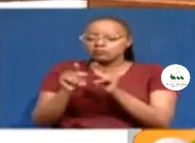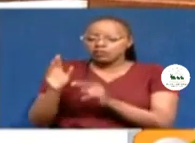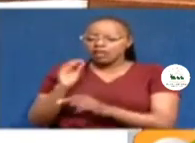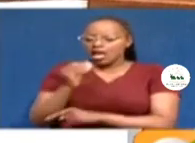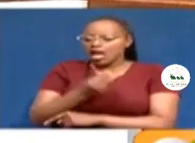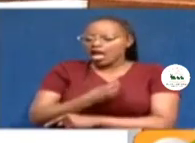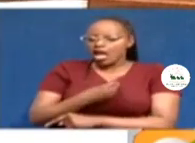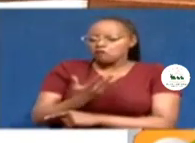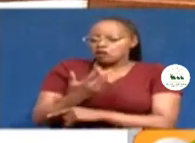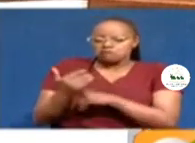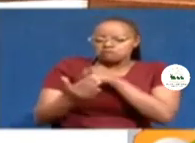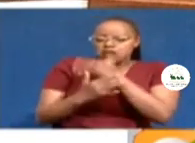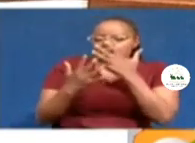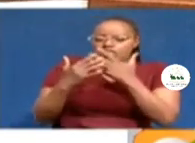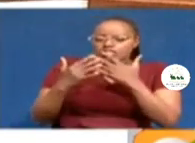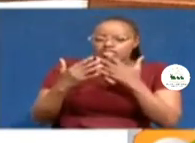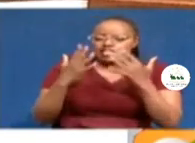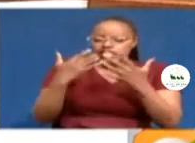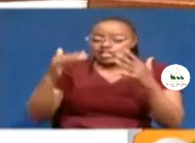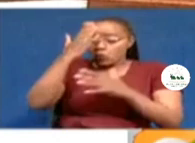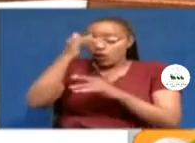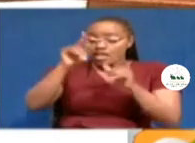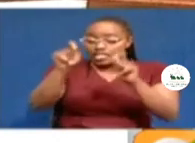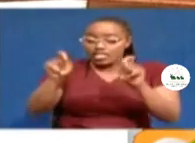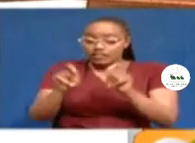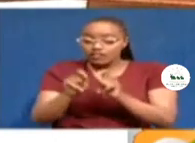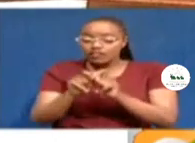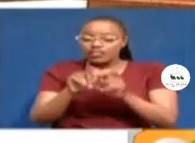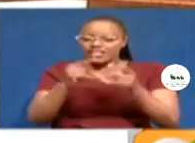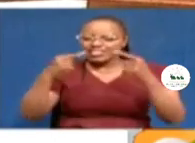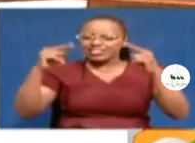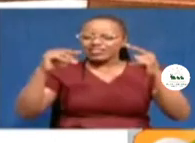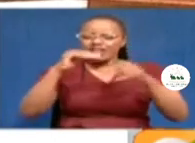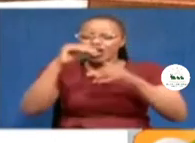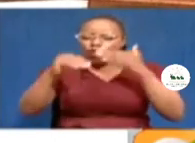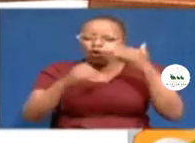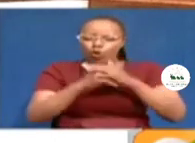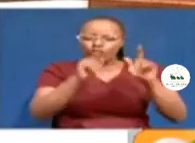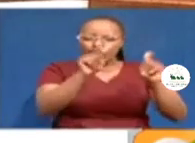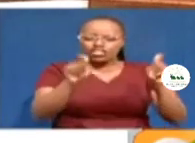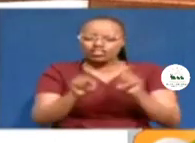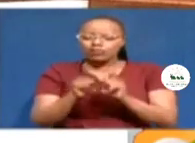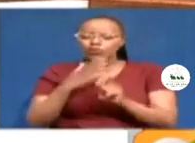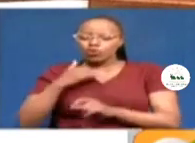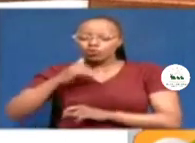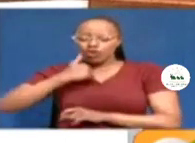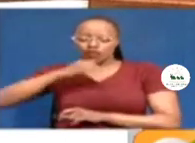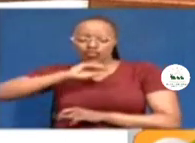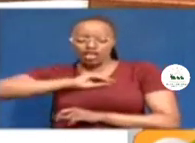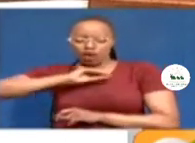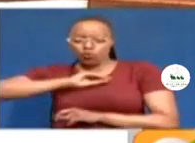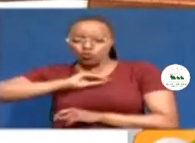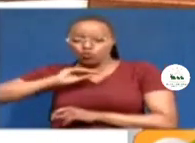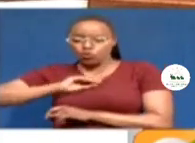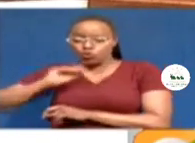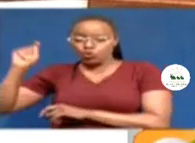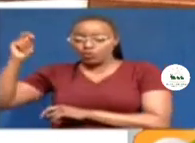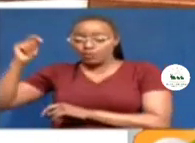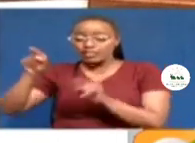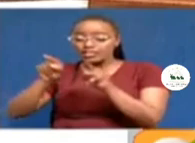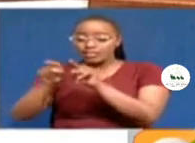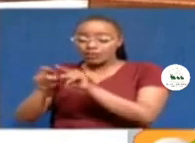Shangri-La. So that each ethnicity is struggling to produce their own as the president. And